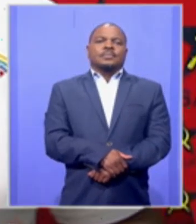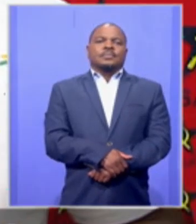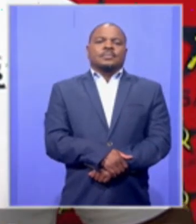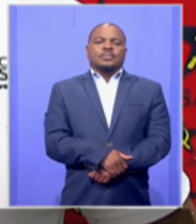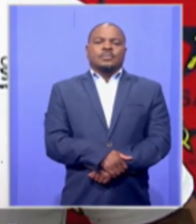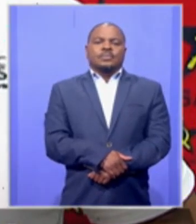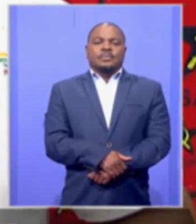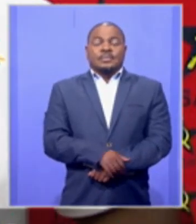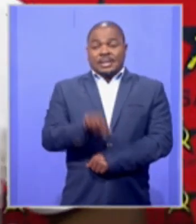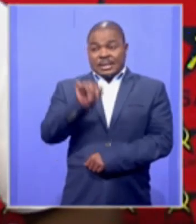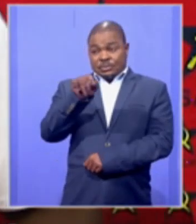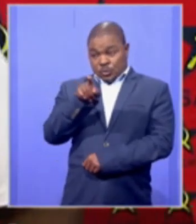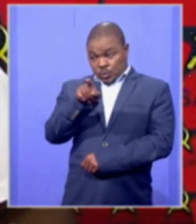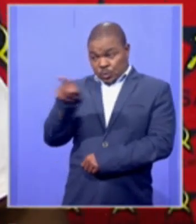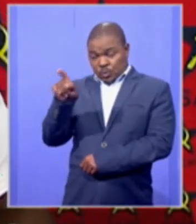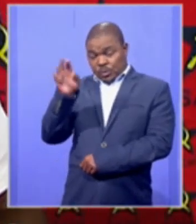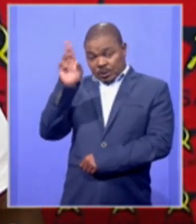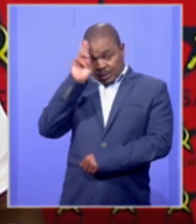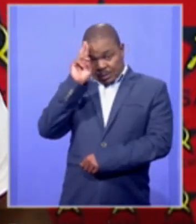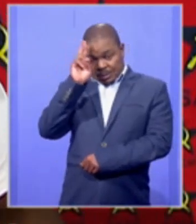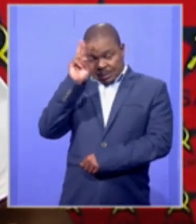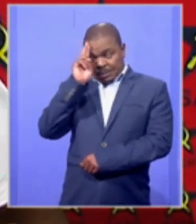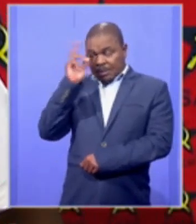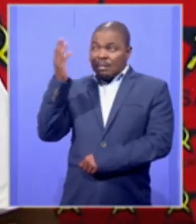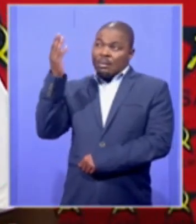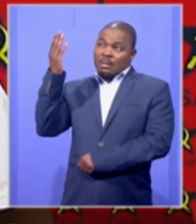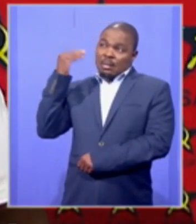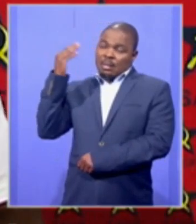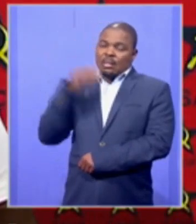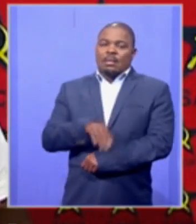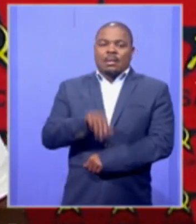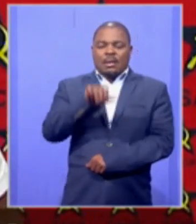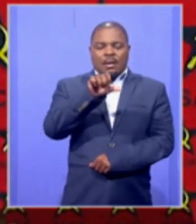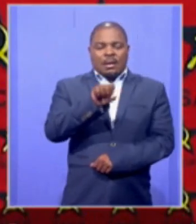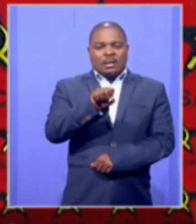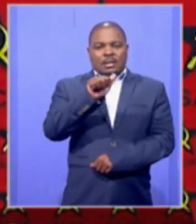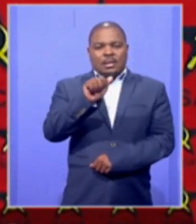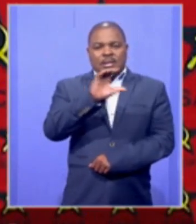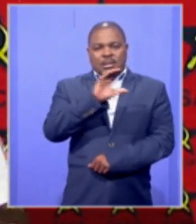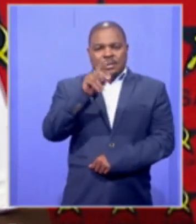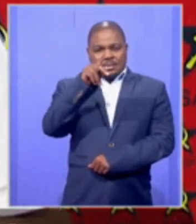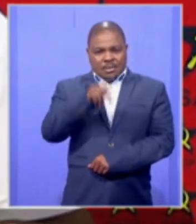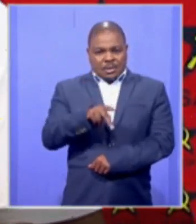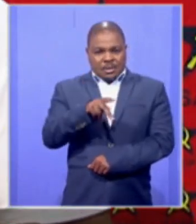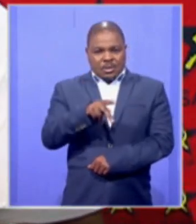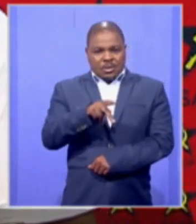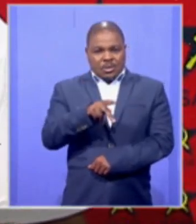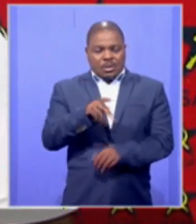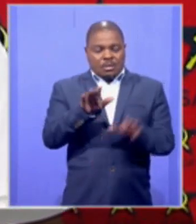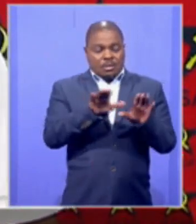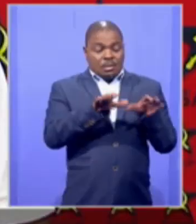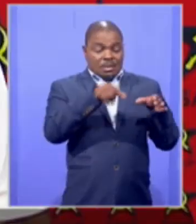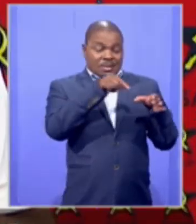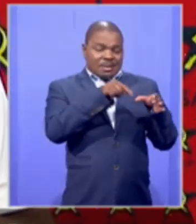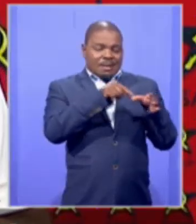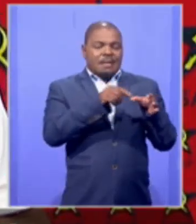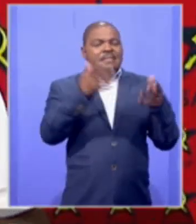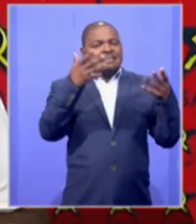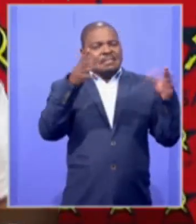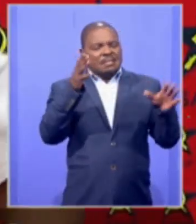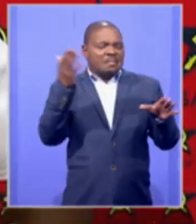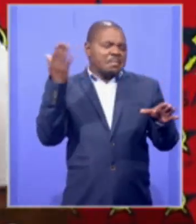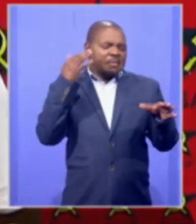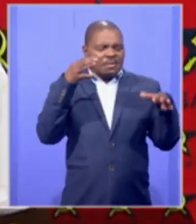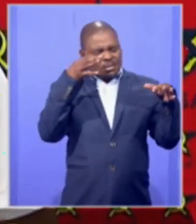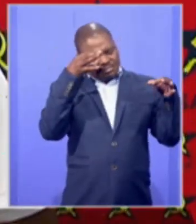Ga o ka gopola ke adimile fa le SACP gotla ona mokgatlo wa makomanisi o ile wa tsa